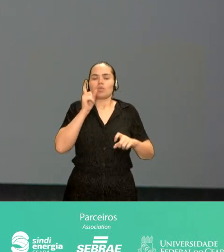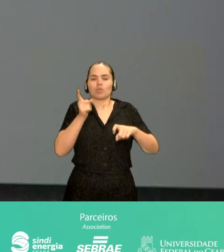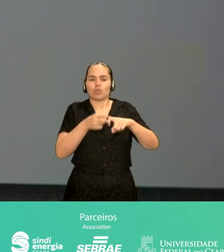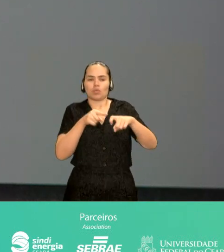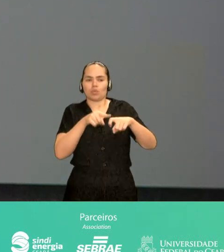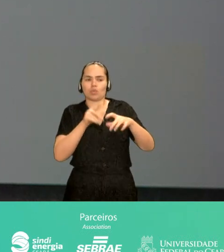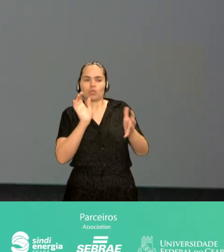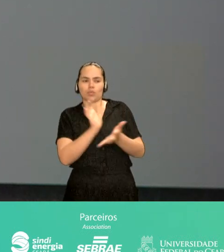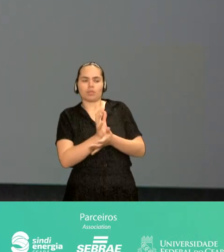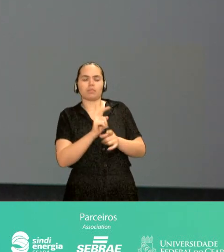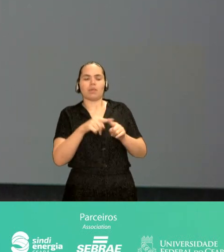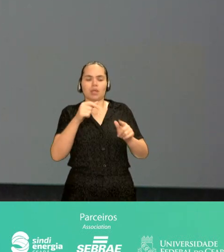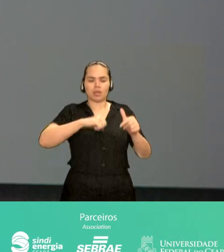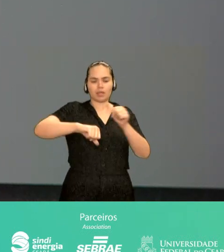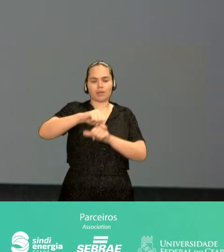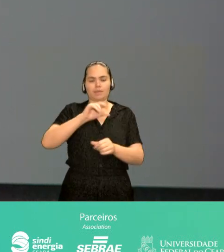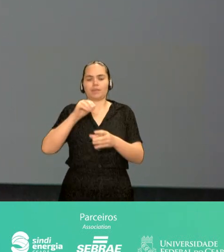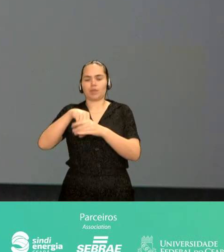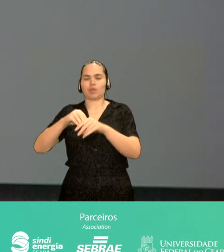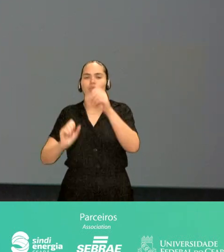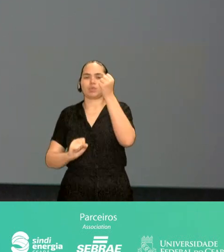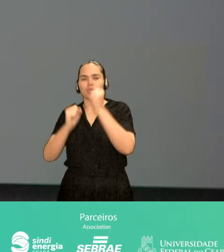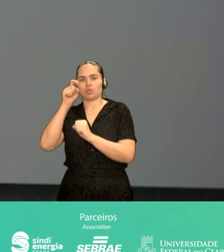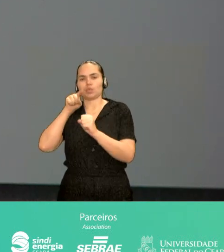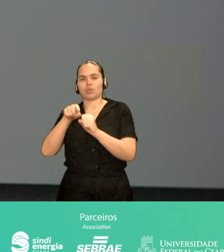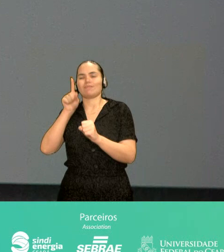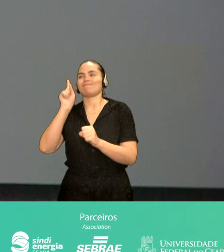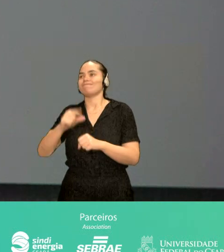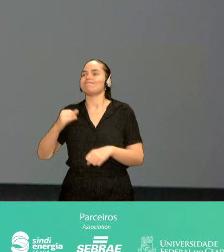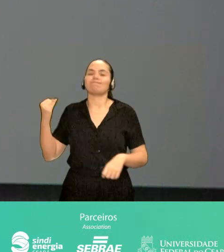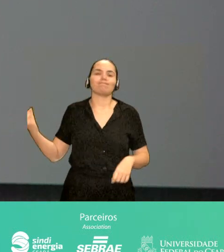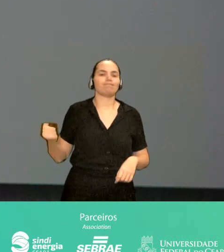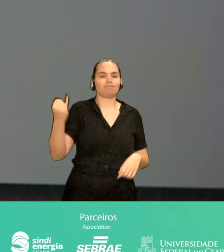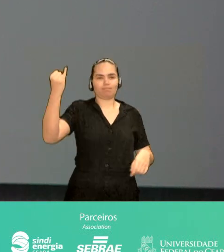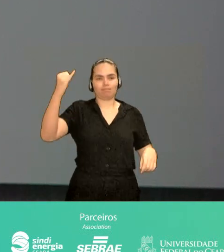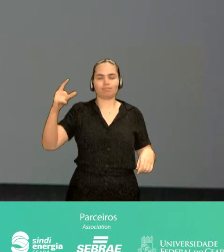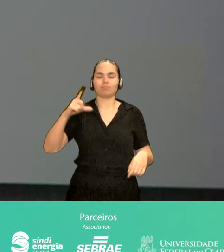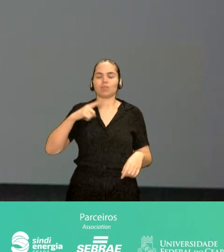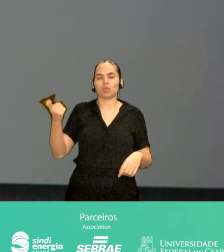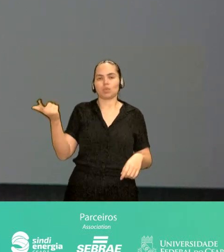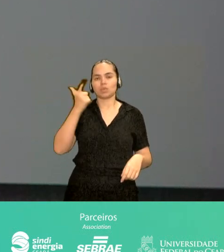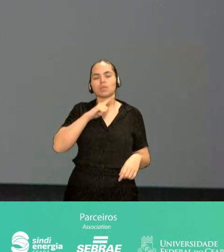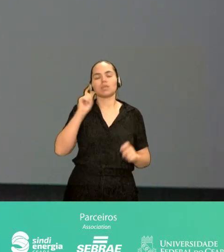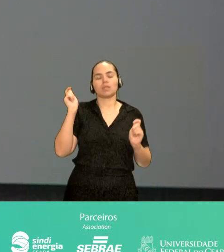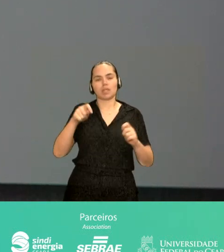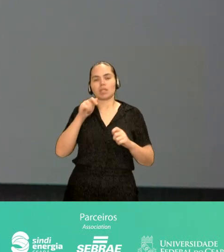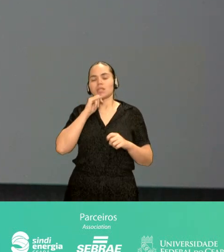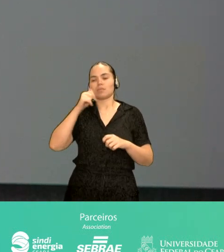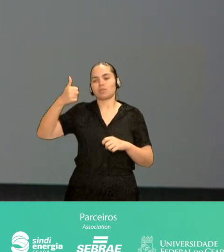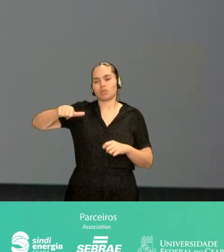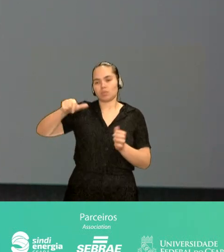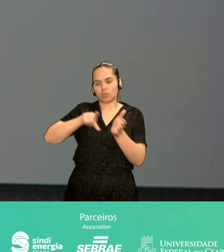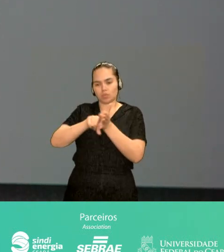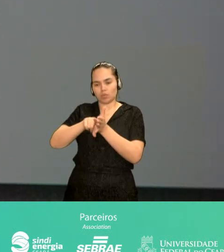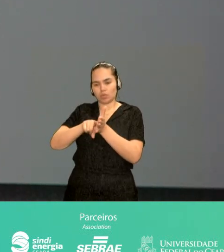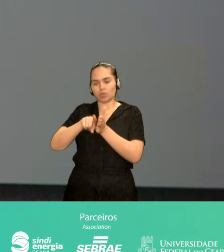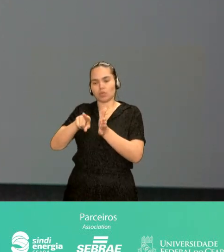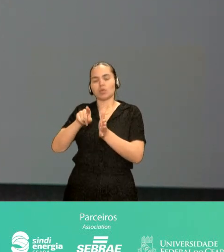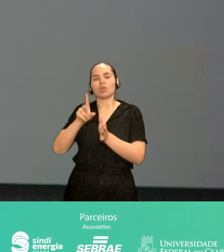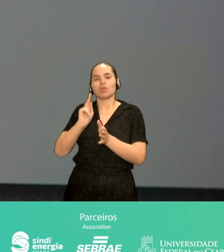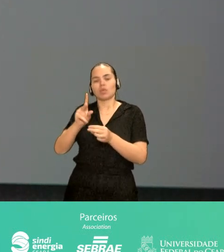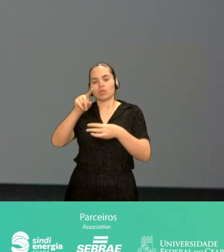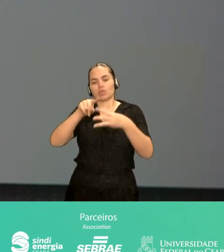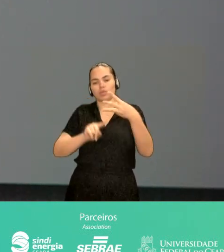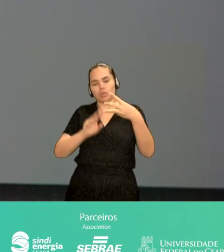industries. It's raw. It's a byproduct that is a raw input for lots of processes. So it's worth it to